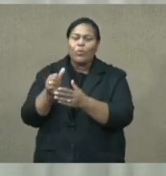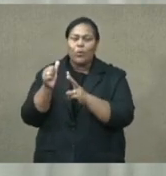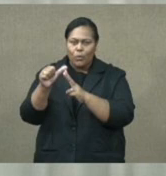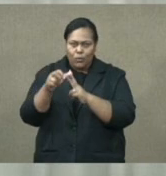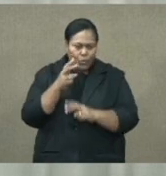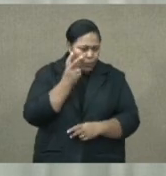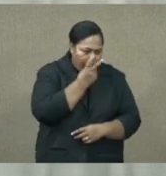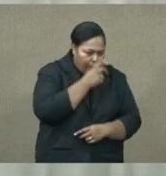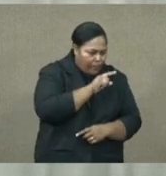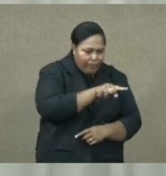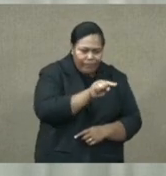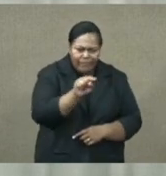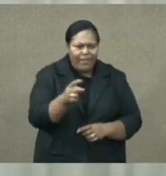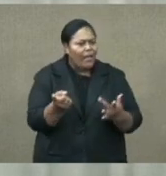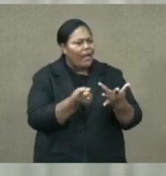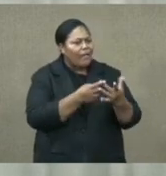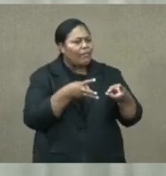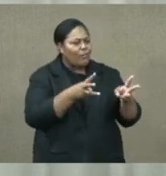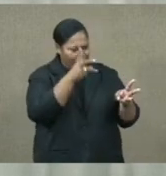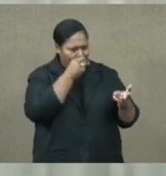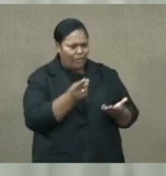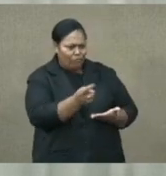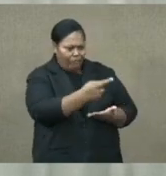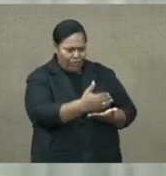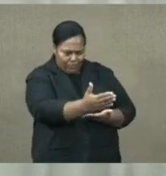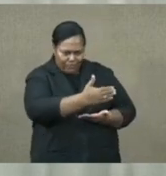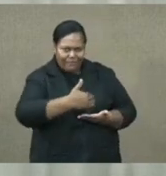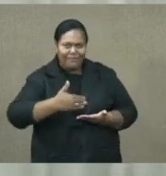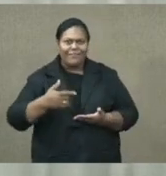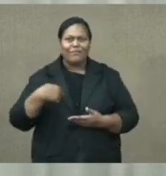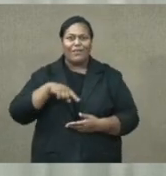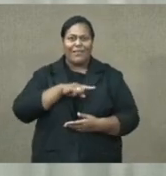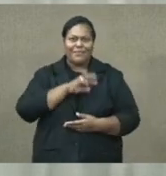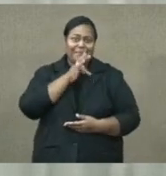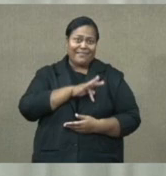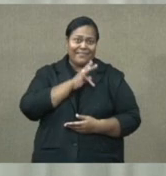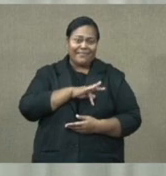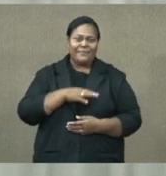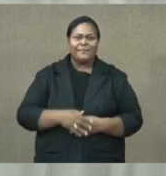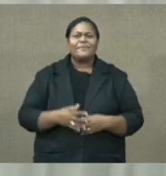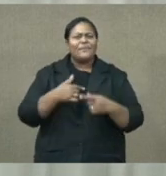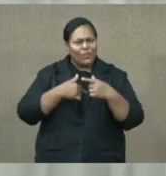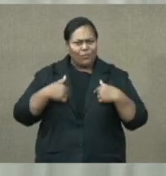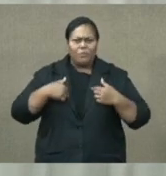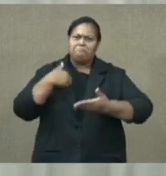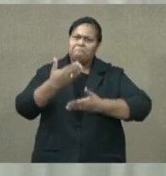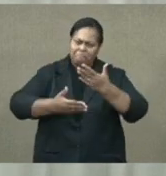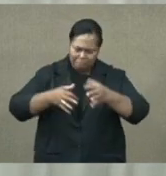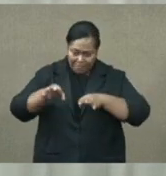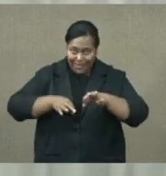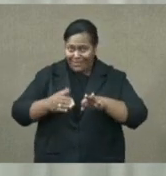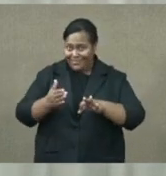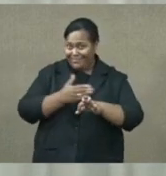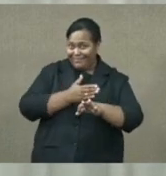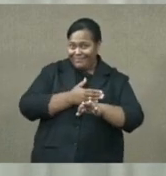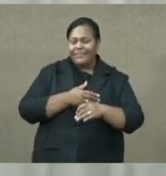develop other revenue earners. We made it clear in our manifestos that